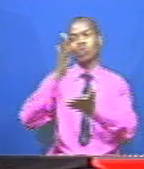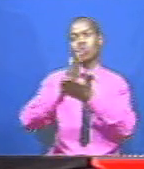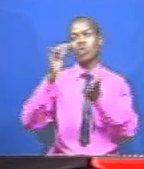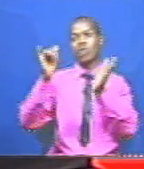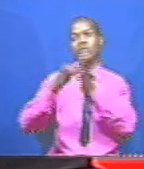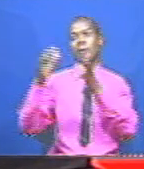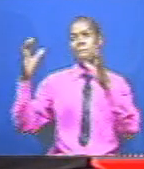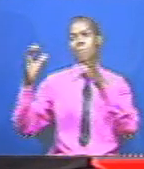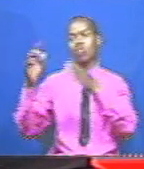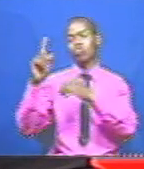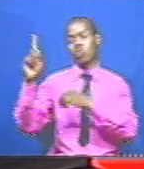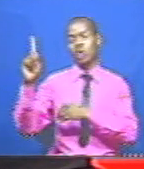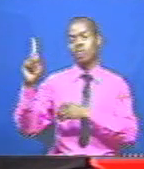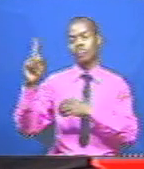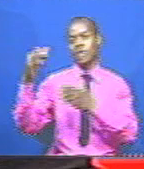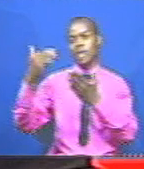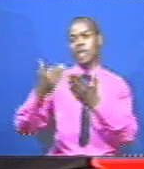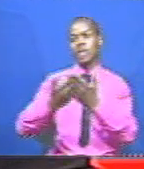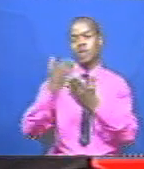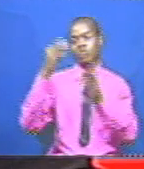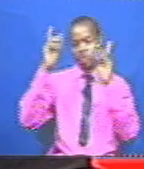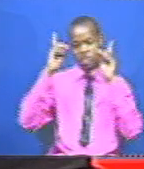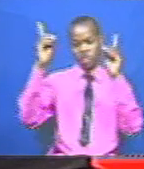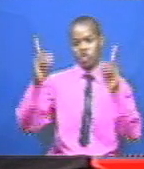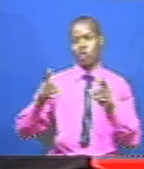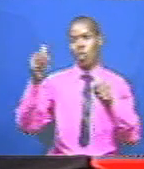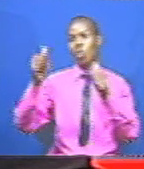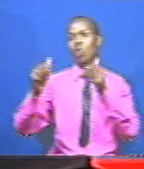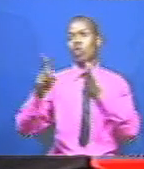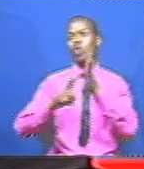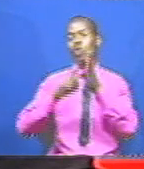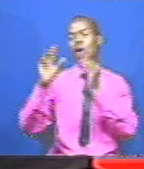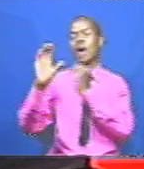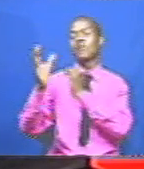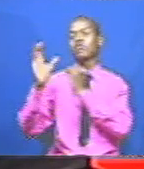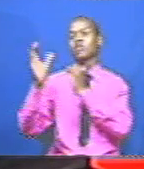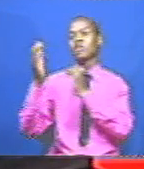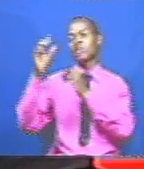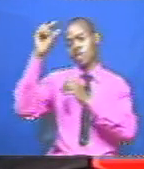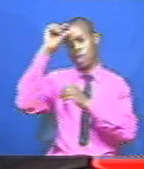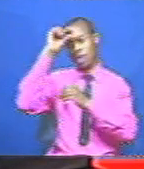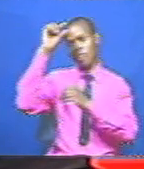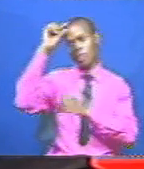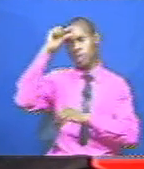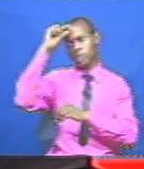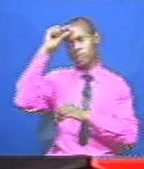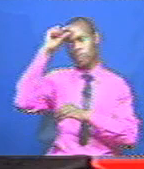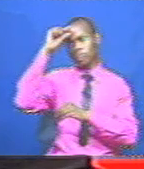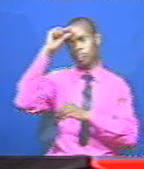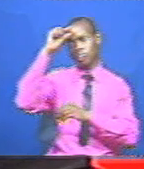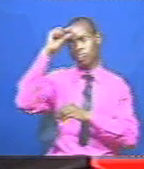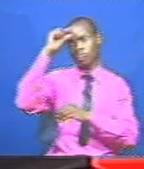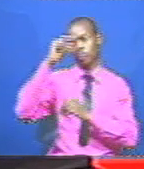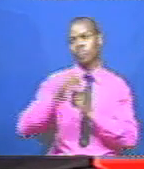blocks, one, because they are new entities, which are instruments of the county governments. They go in the pace of the county